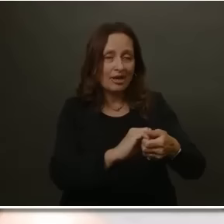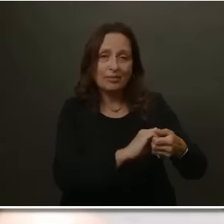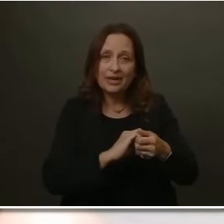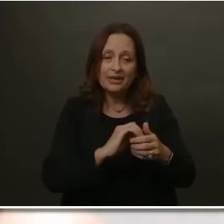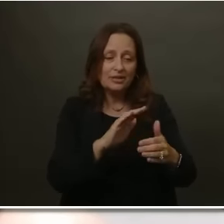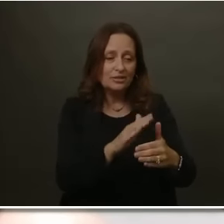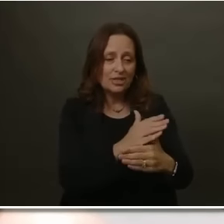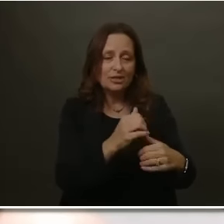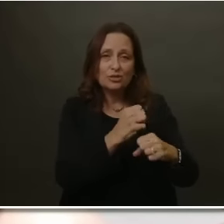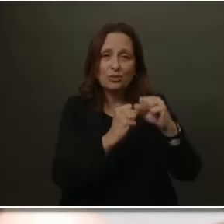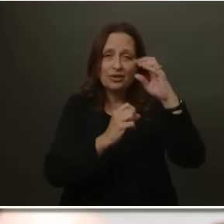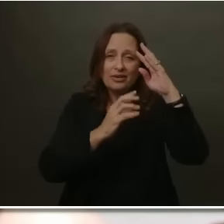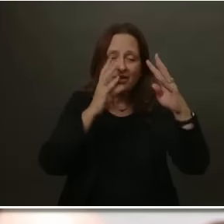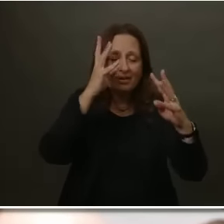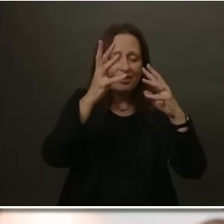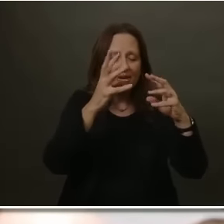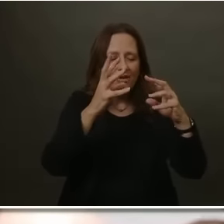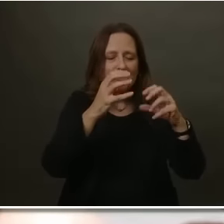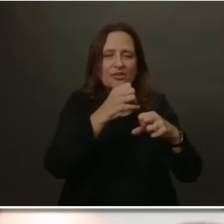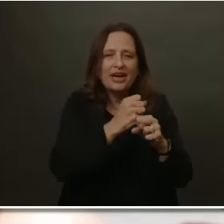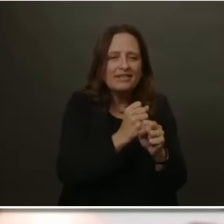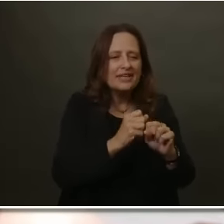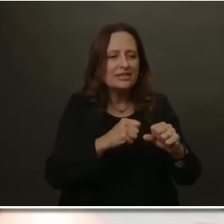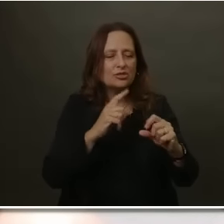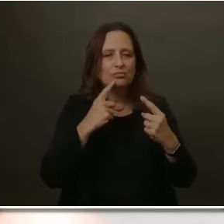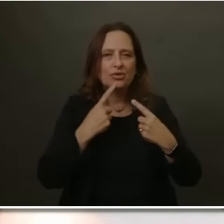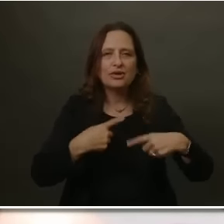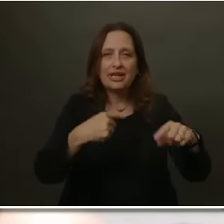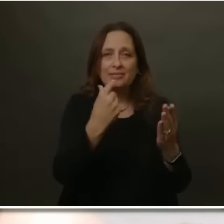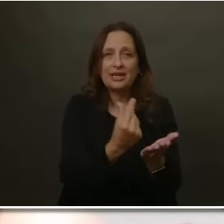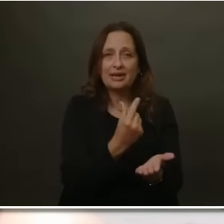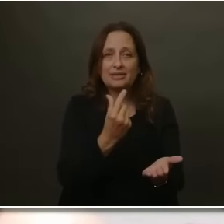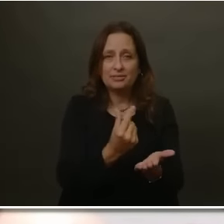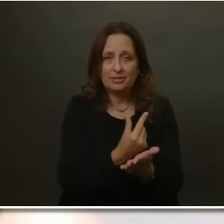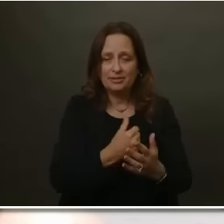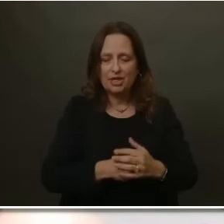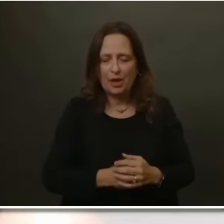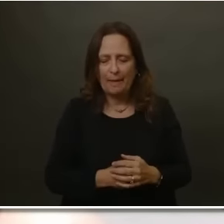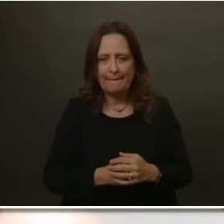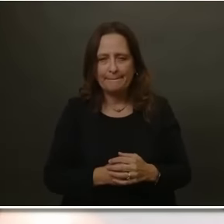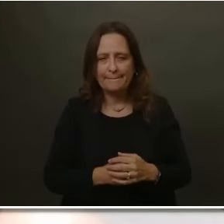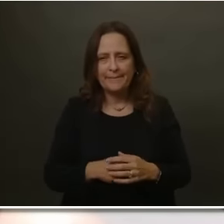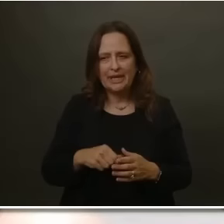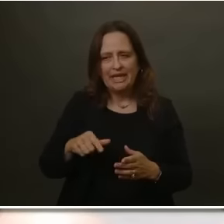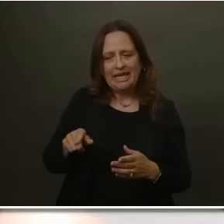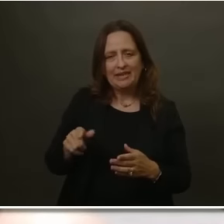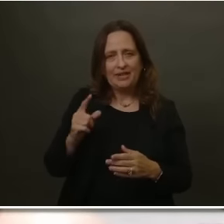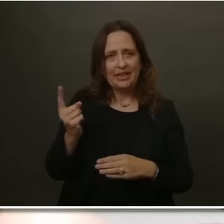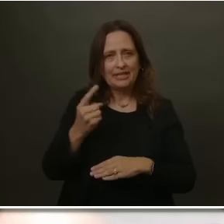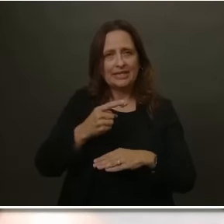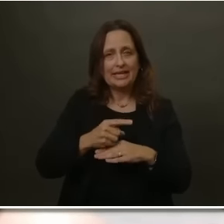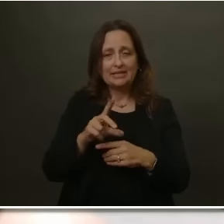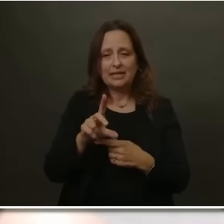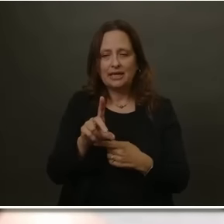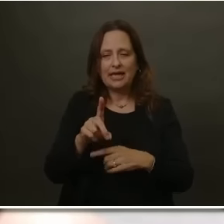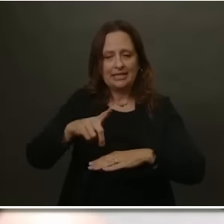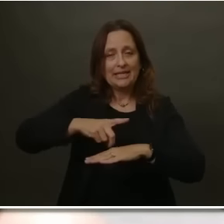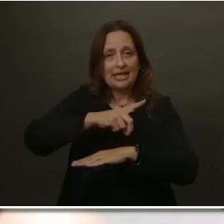to work creatively, to proclaim the gospel. The days are over, if they ever existed, that dioceses